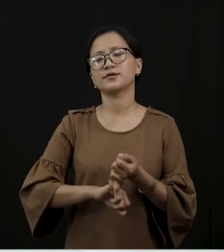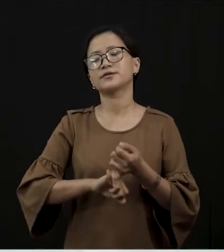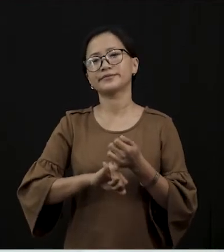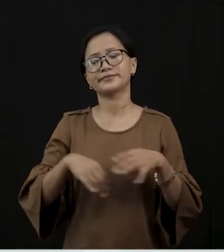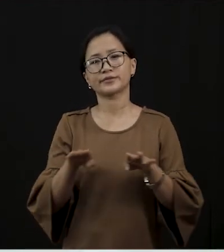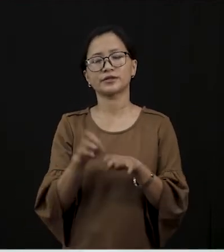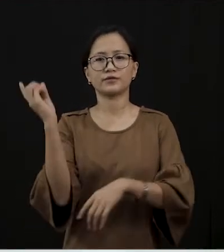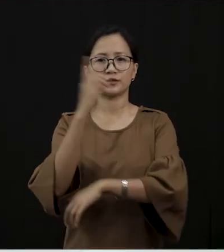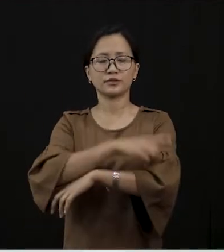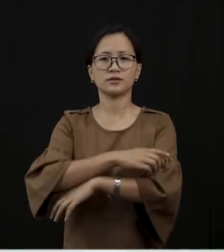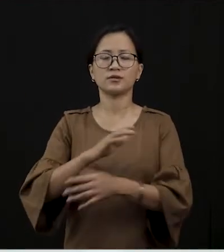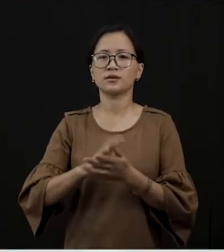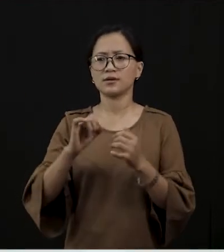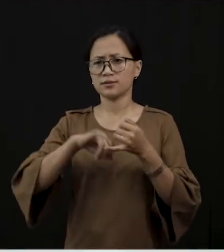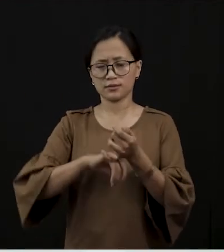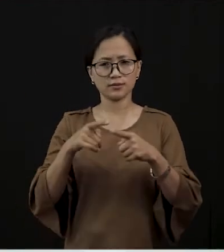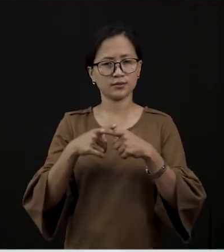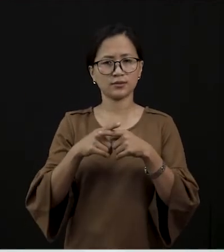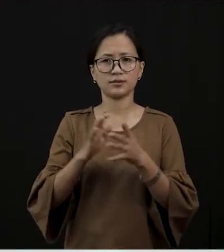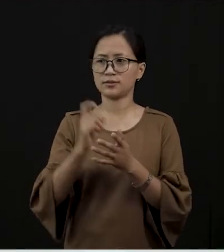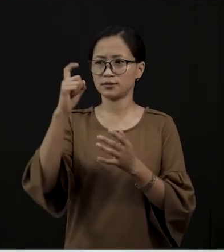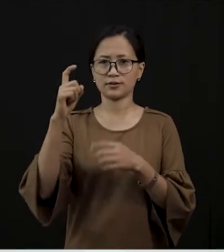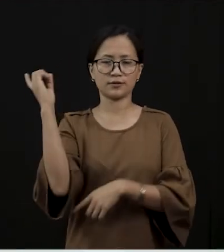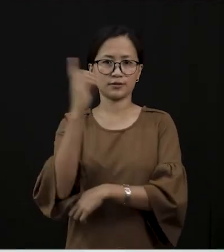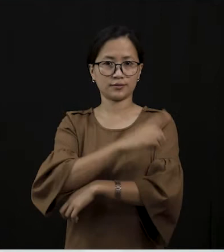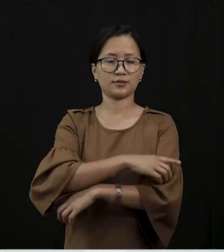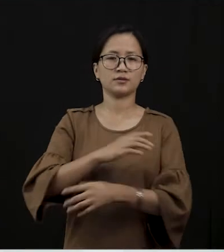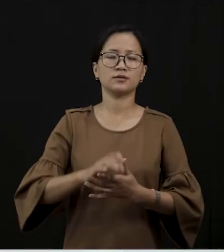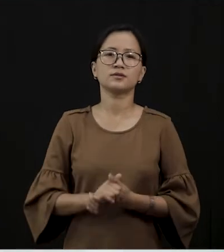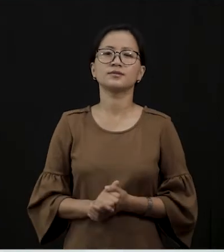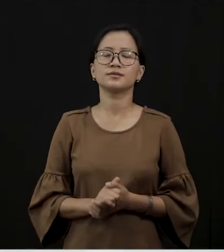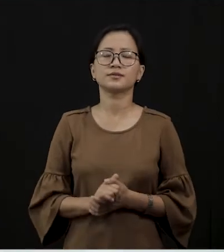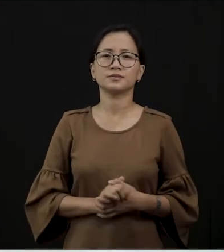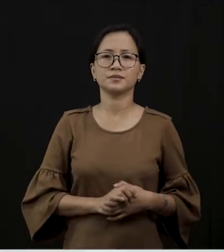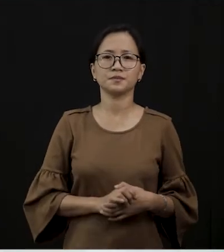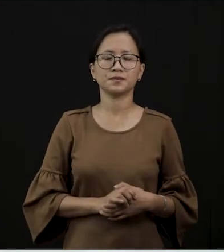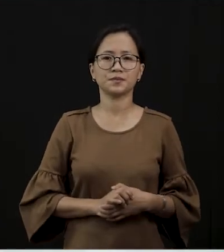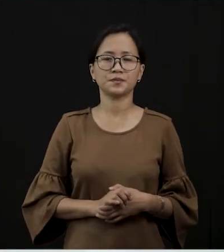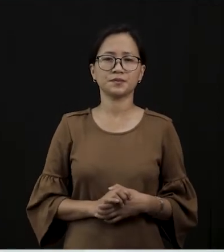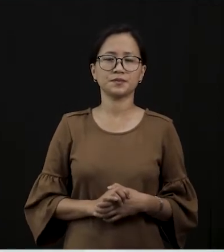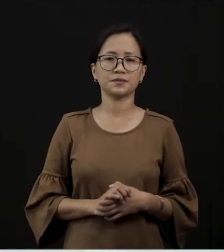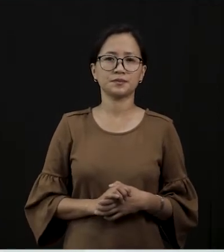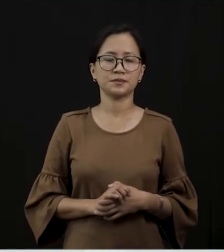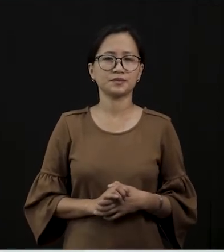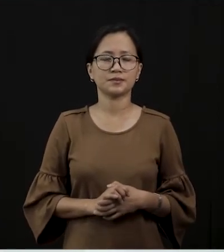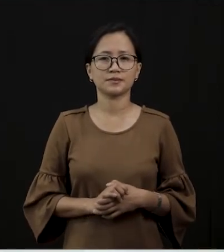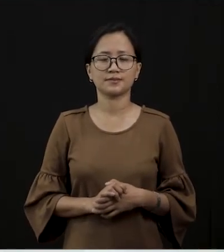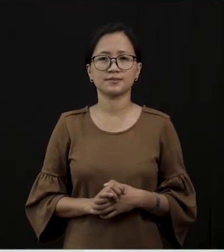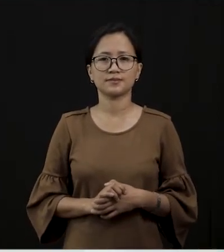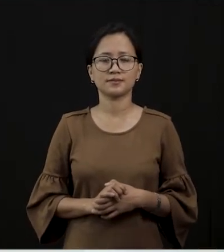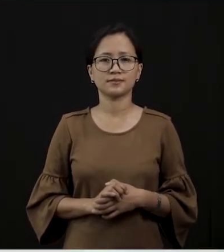day and Saturday is the seventh day. 1, 2, 3, 4, 5, 6, 7. Saturday